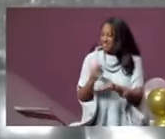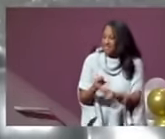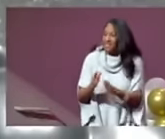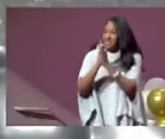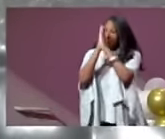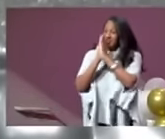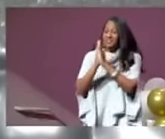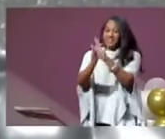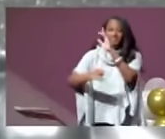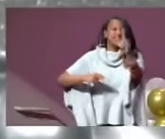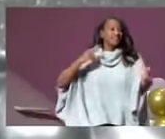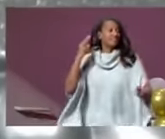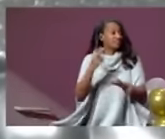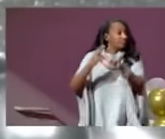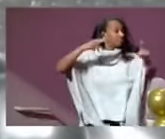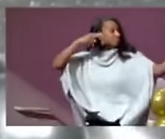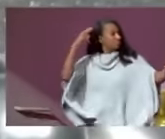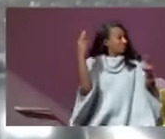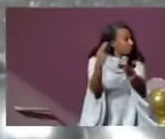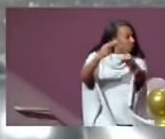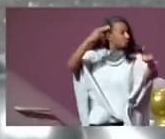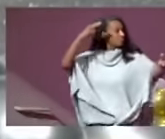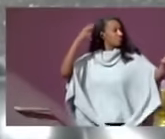In his name, in his name, in his name.